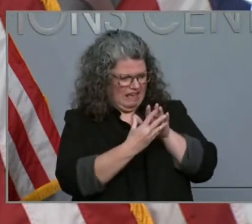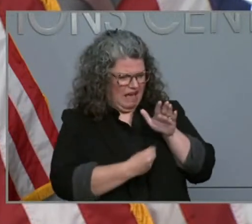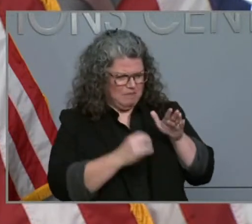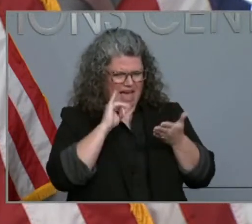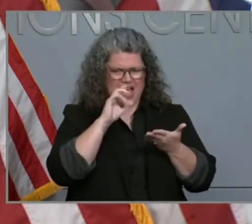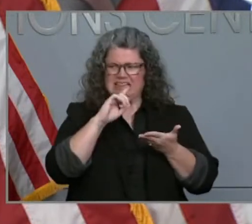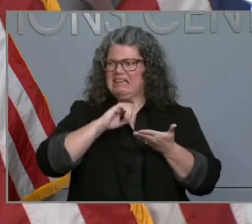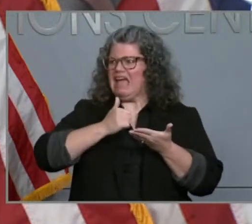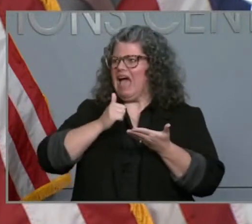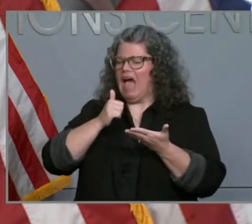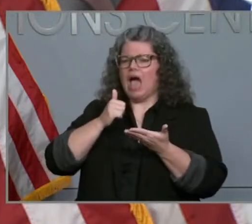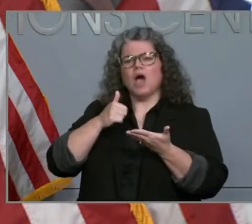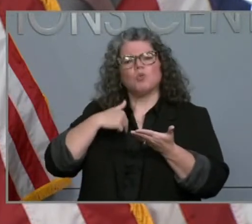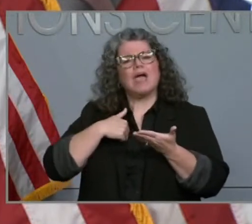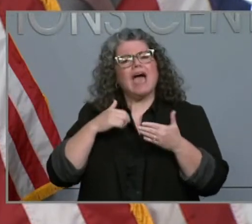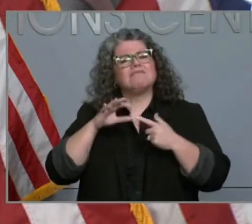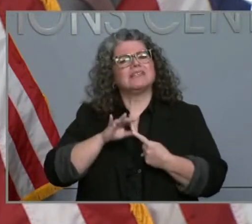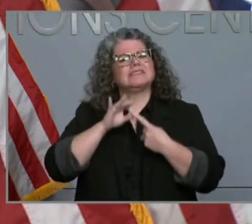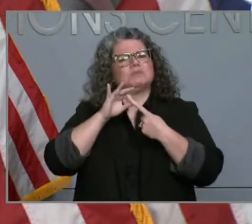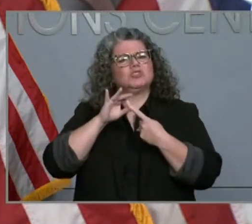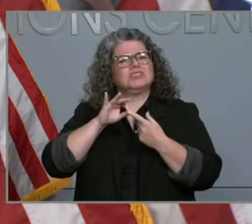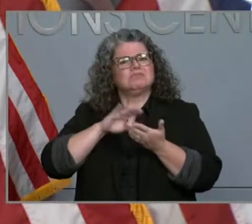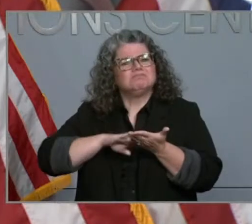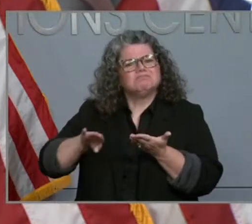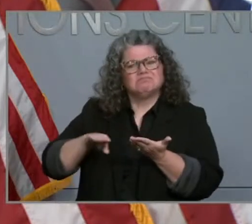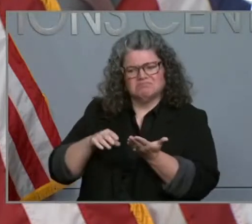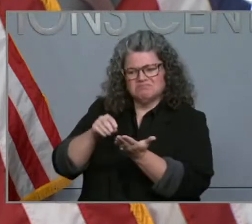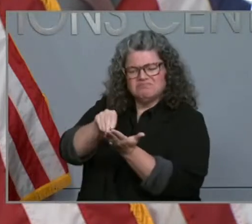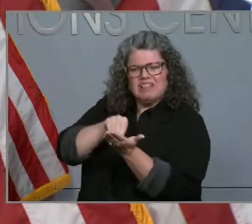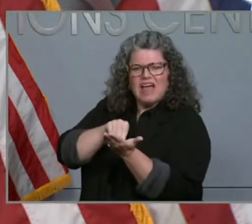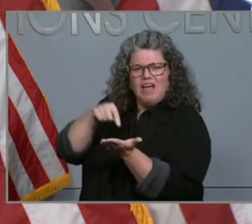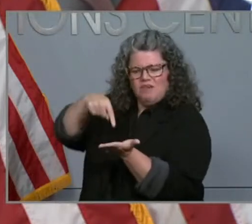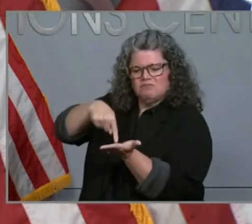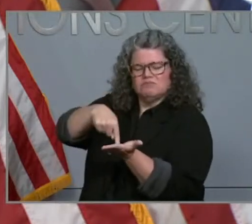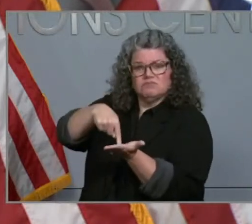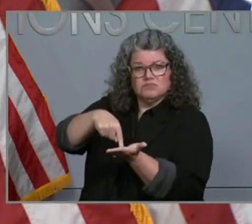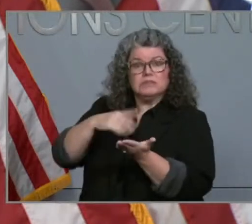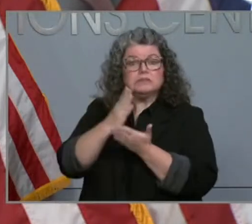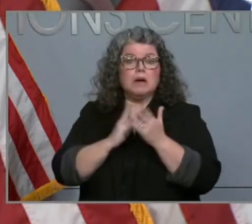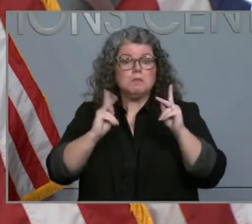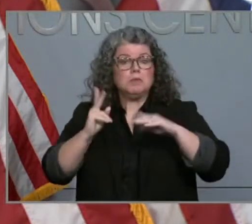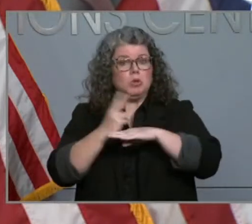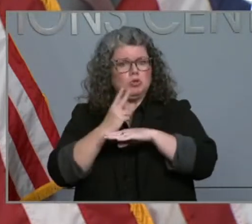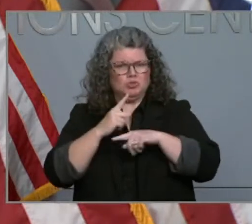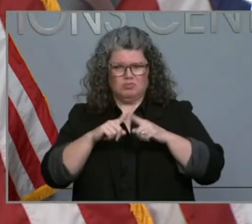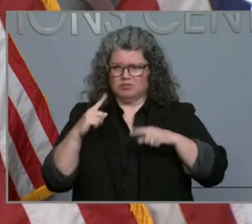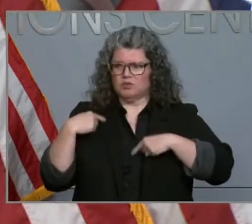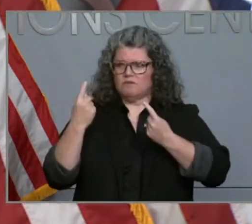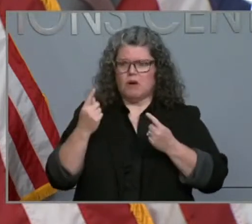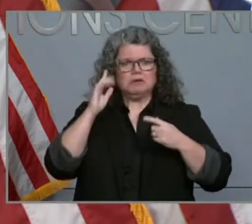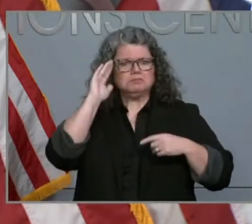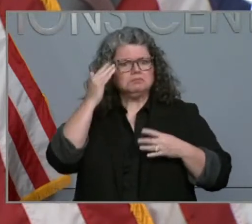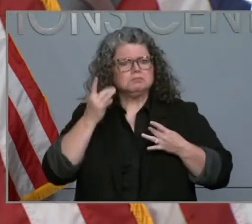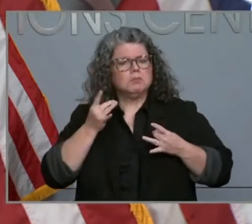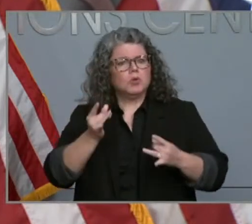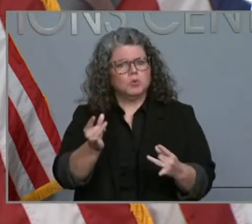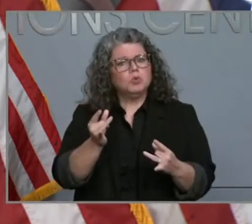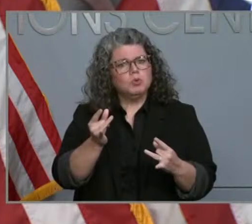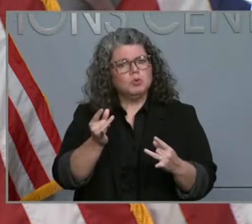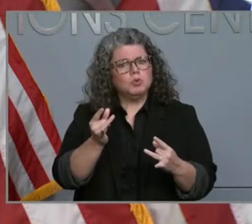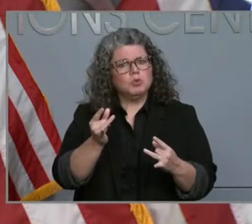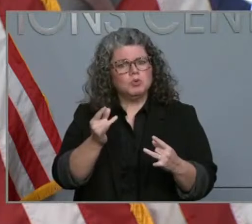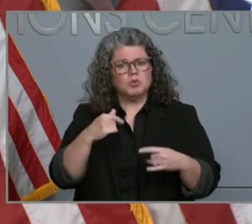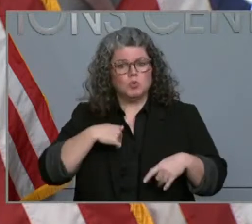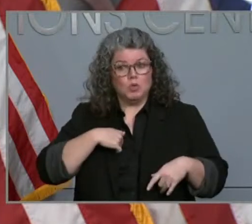exceptions permitted by law in North Carolina. And while we've seen some use of that, it's gone smoothly, and we're